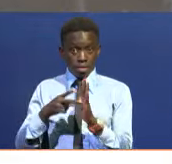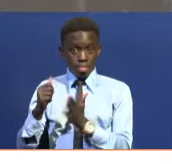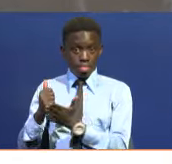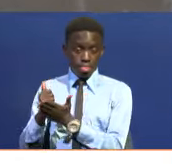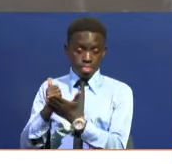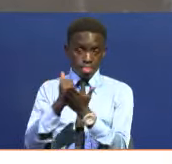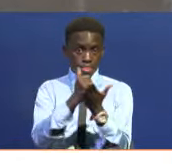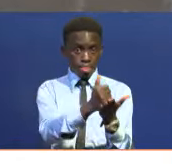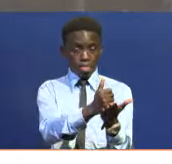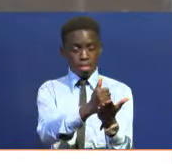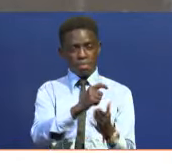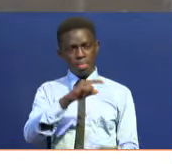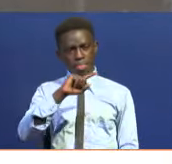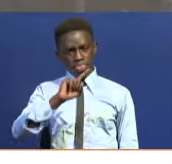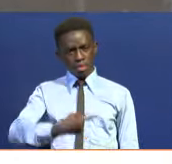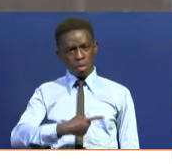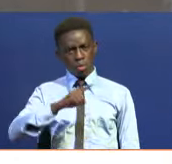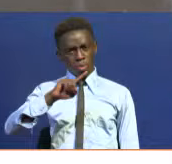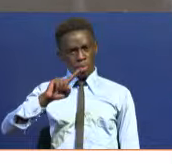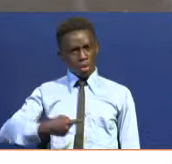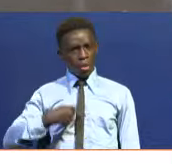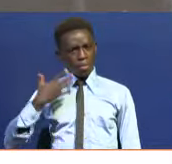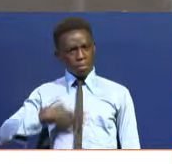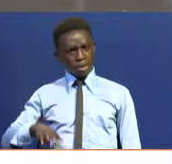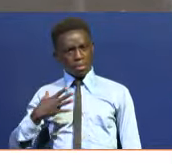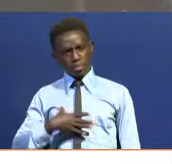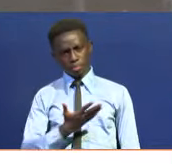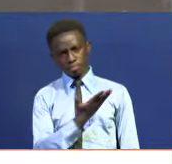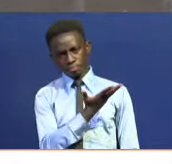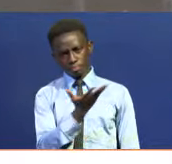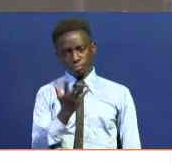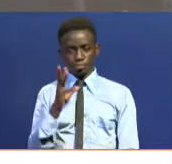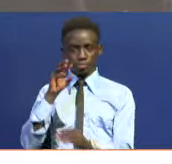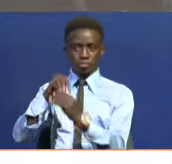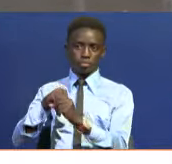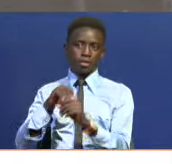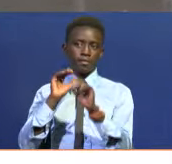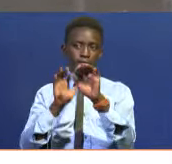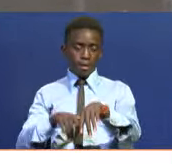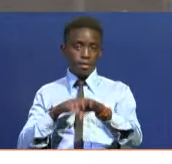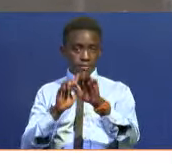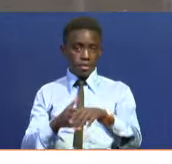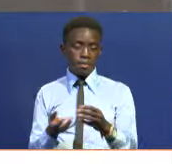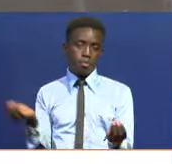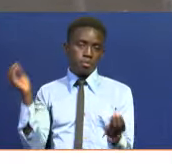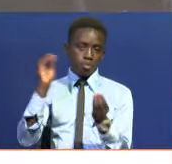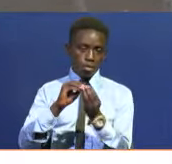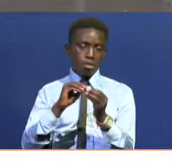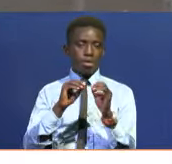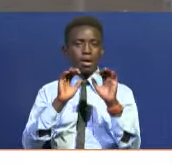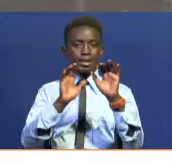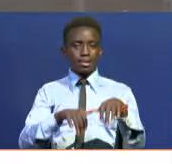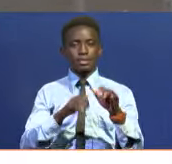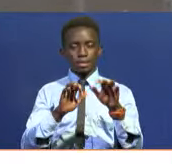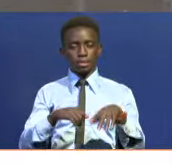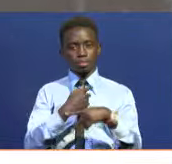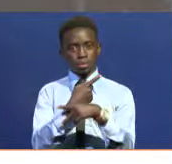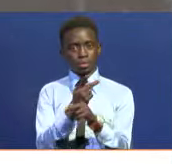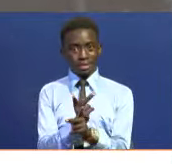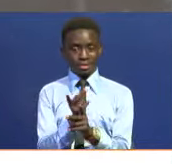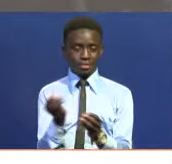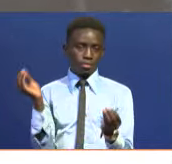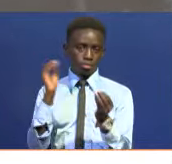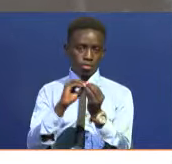of households engage in subsistence farming, thus increasing agricultural productivity, reducing food insecurity,